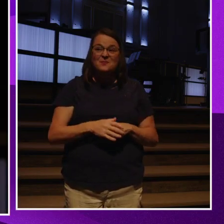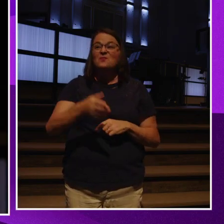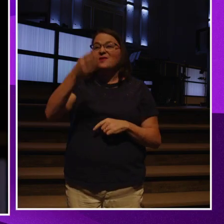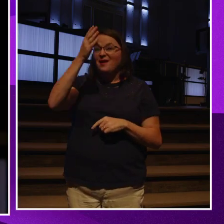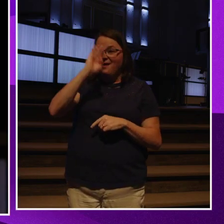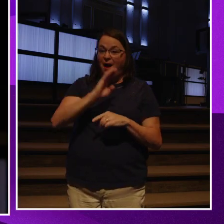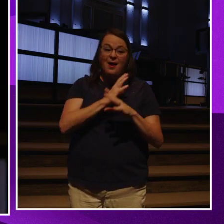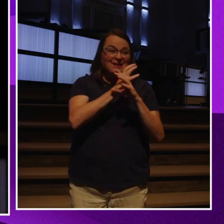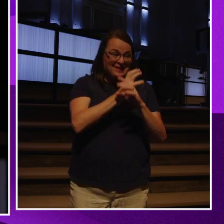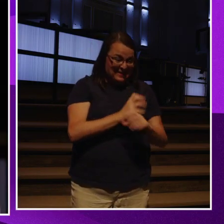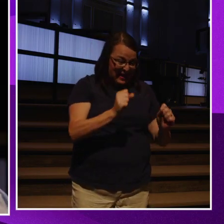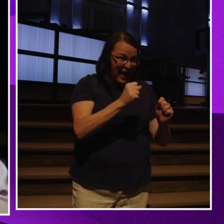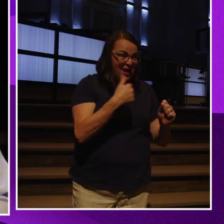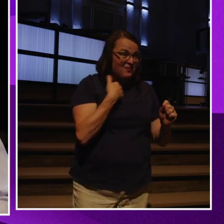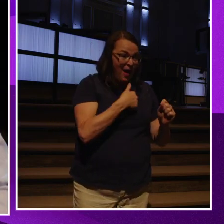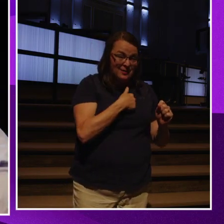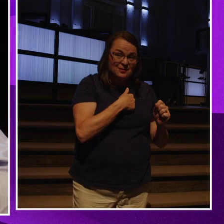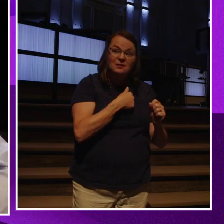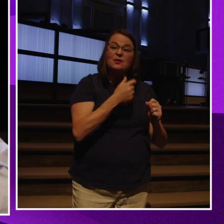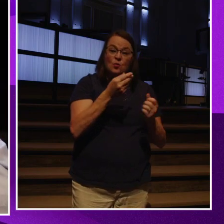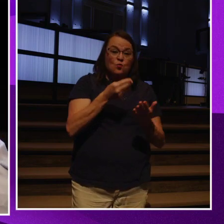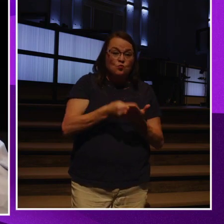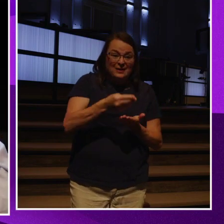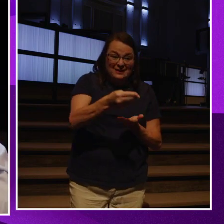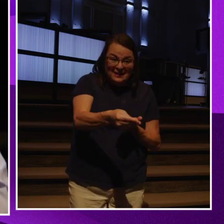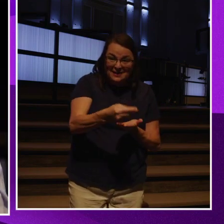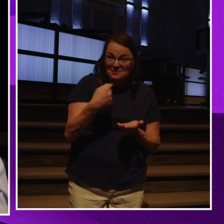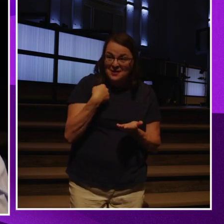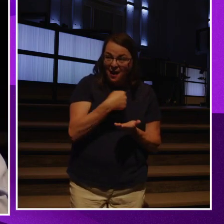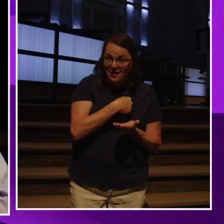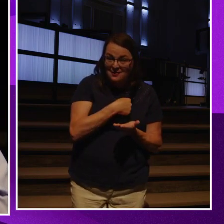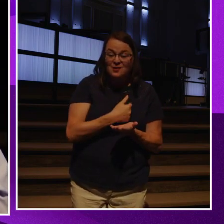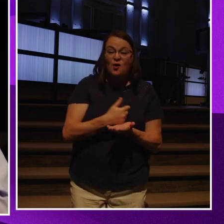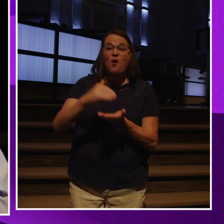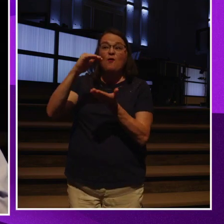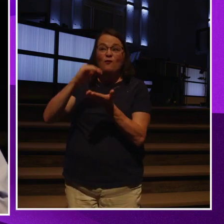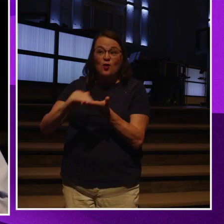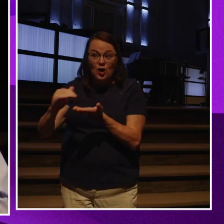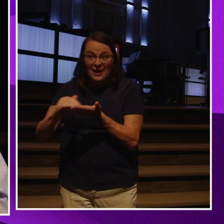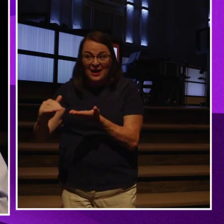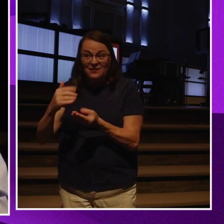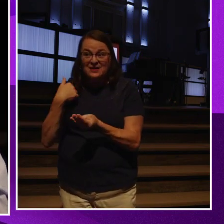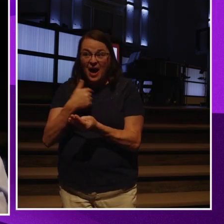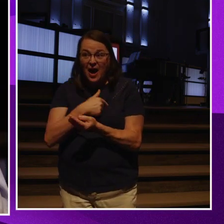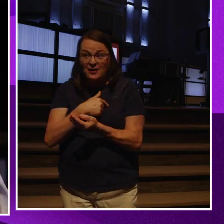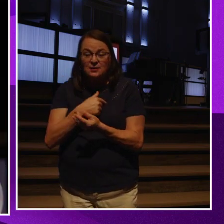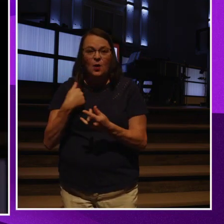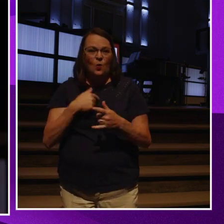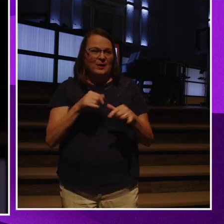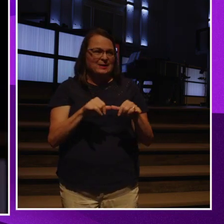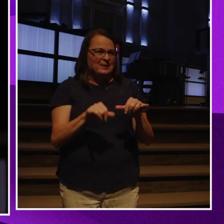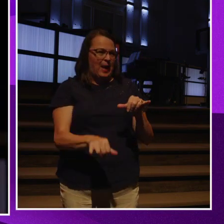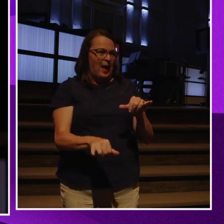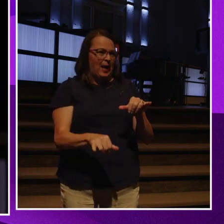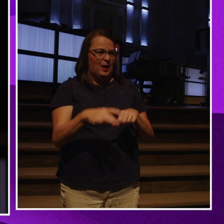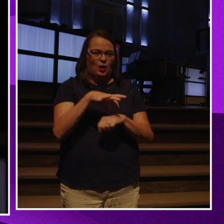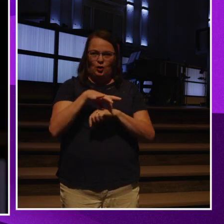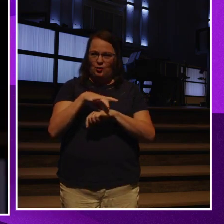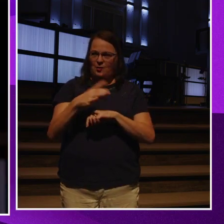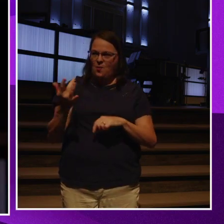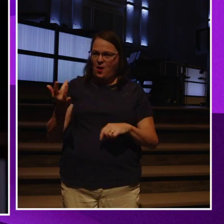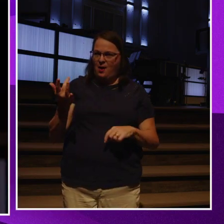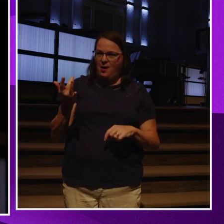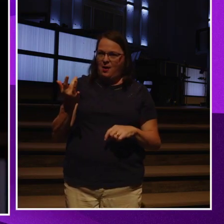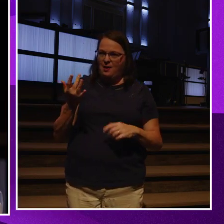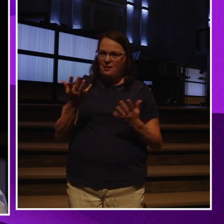he redeems us, he forgives us, and then he keeps us here. And he doesn't just leave us here for